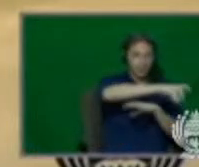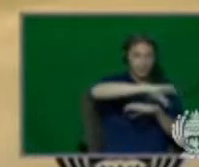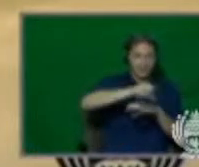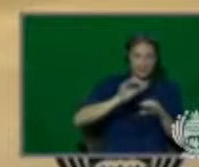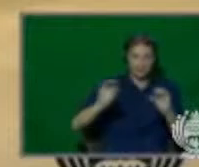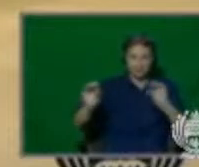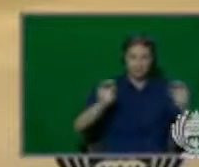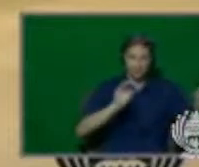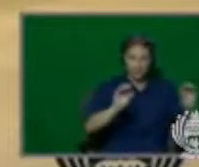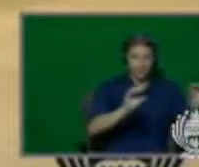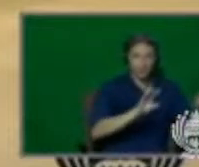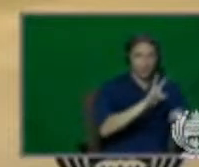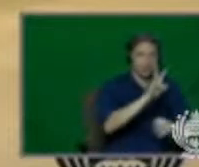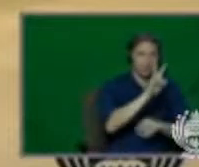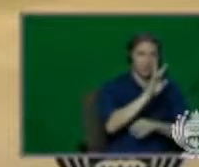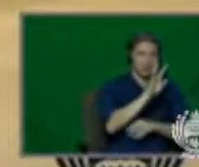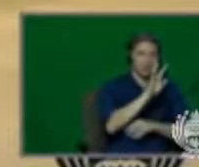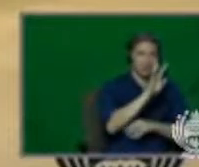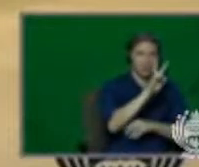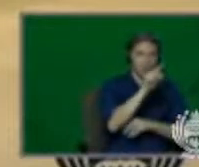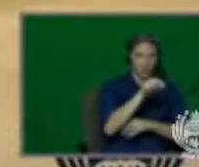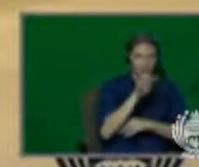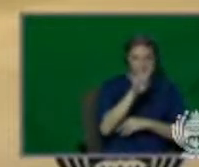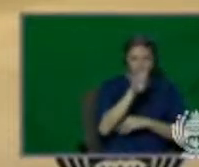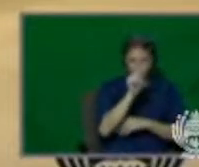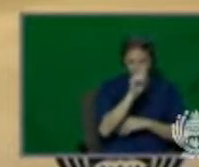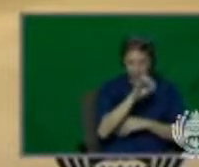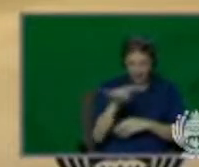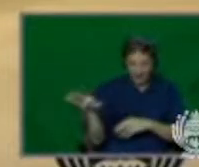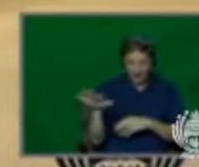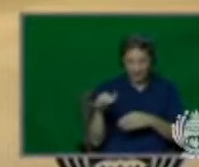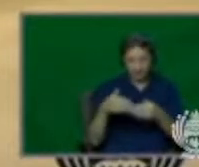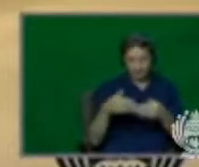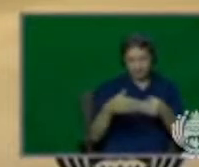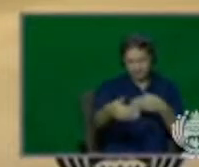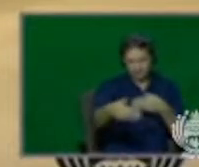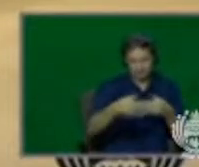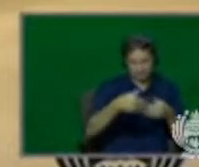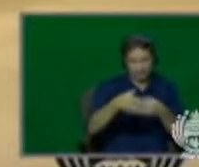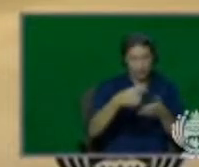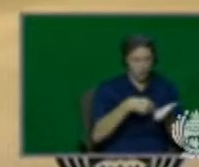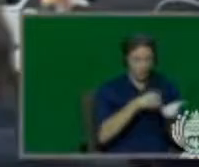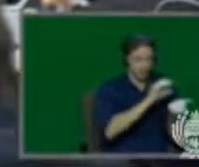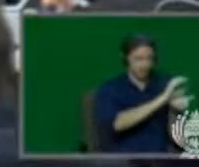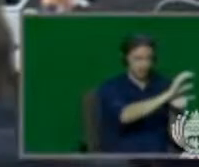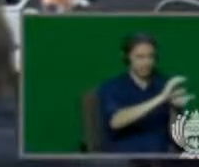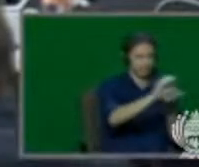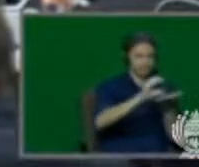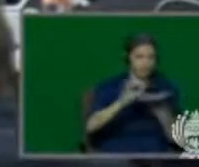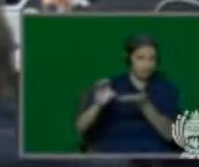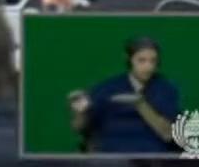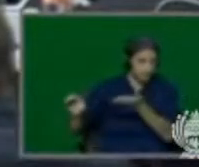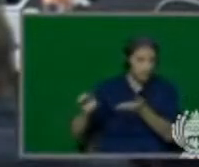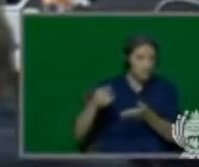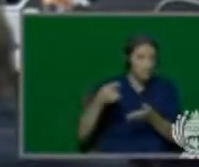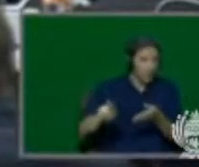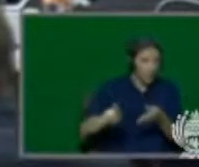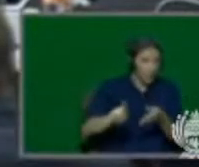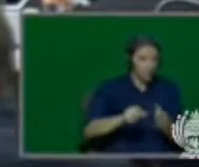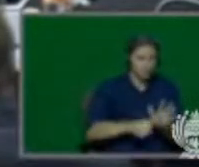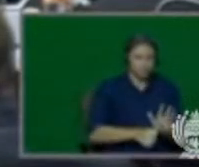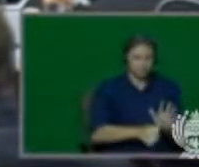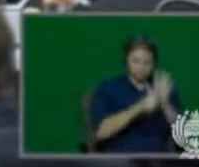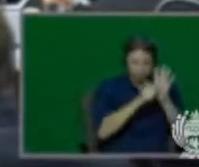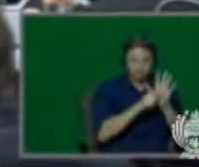2.4 trillion over the medium-term period. This budget includes allocation to support critical provincial